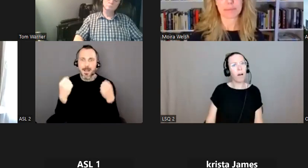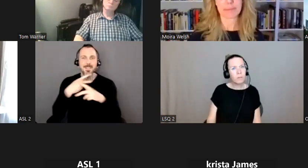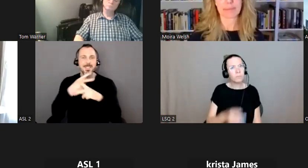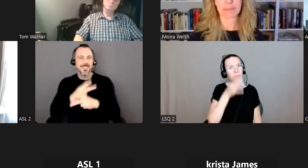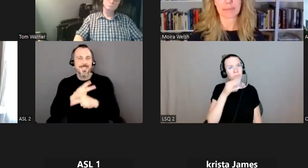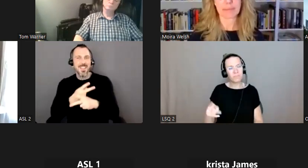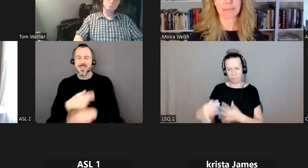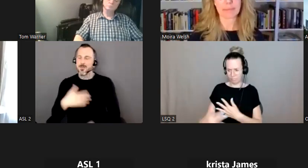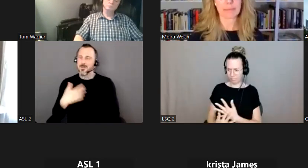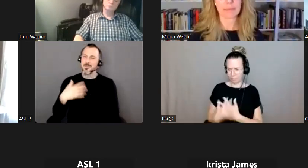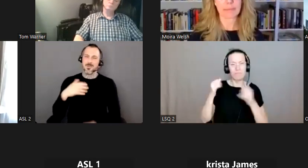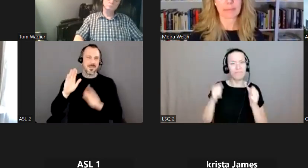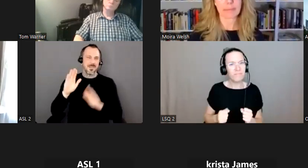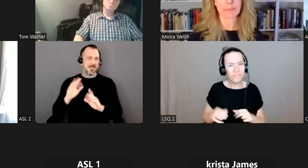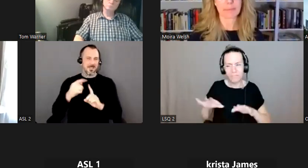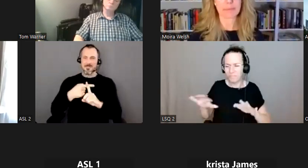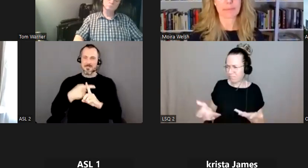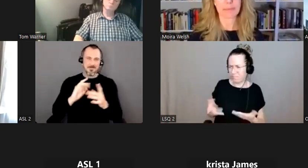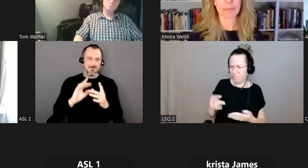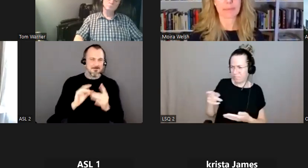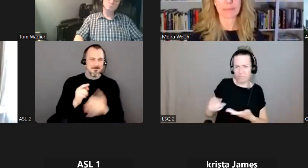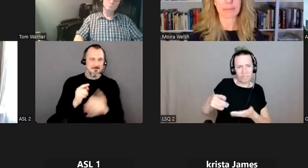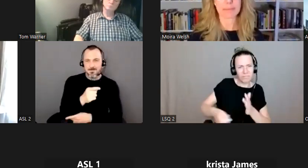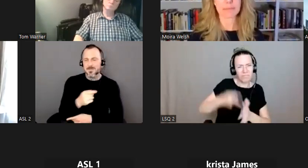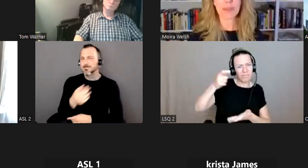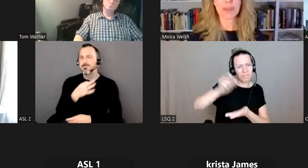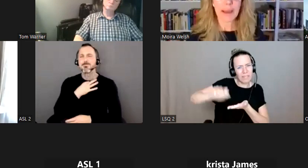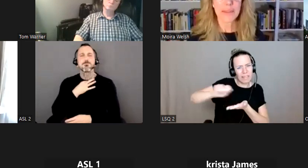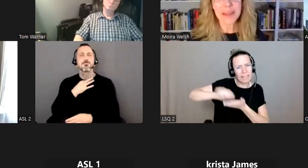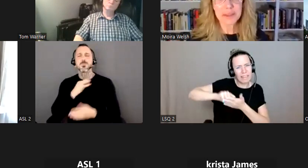particular area, and how did your journey start?